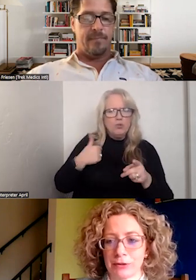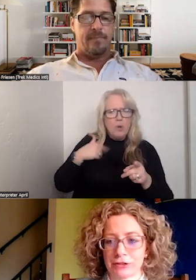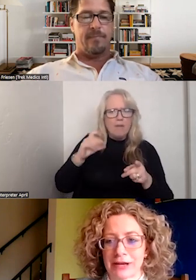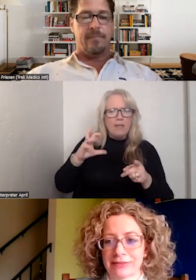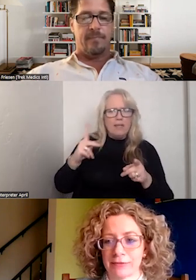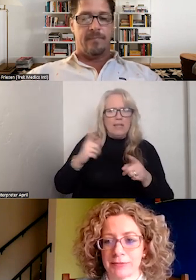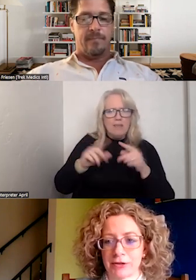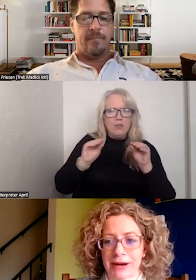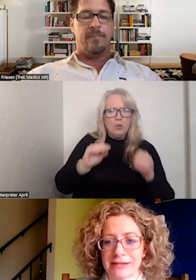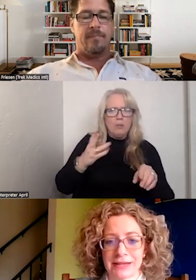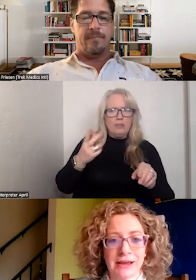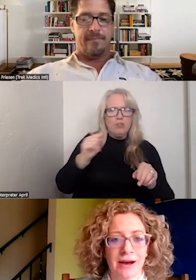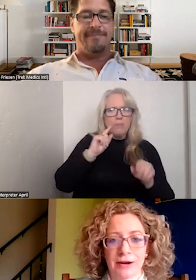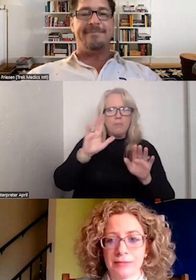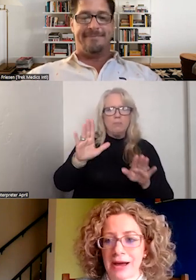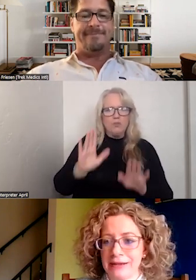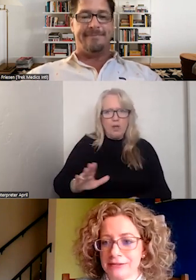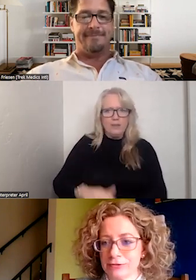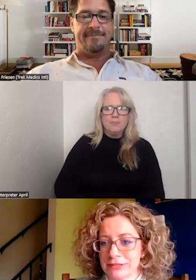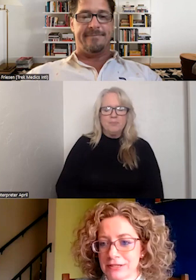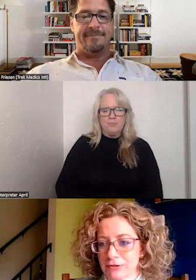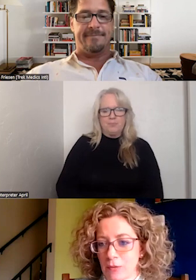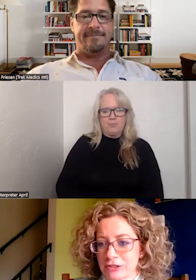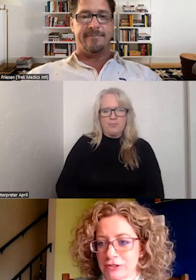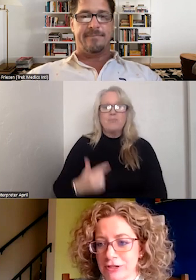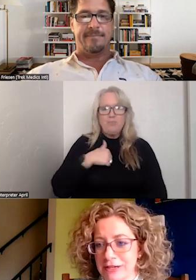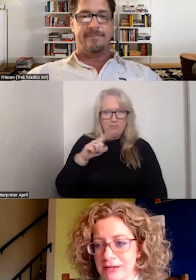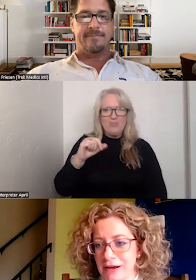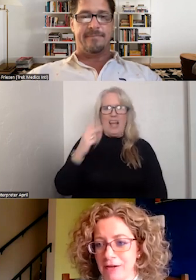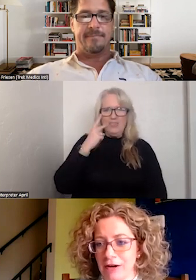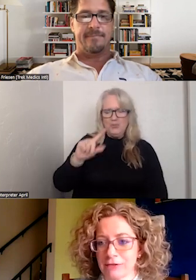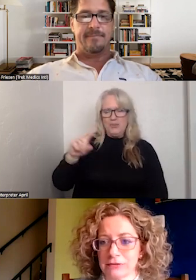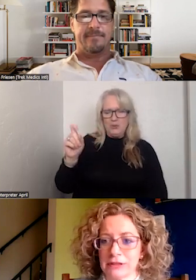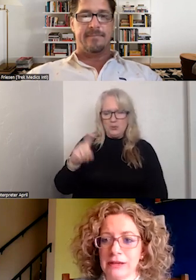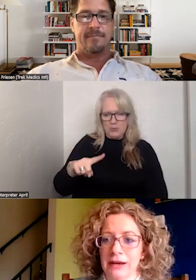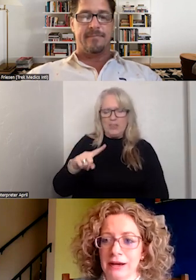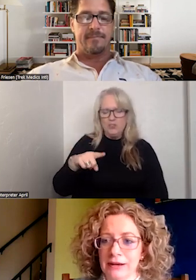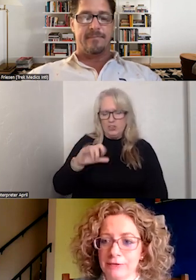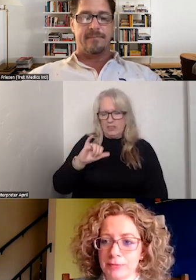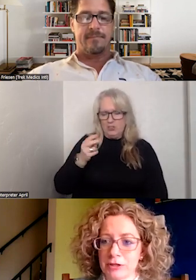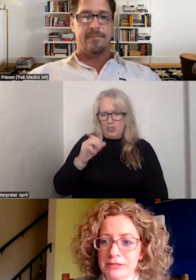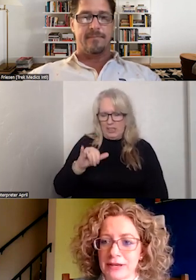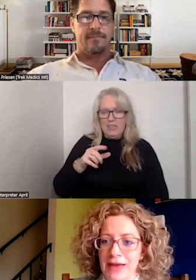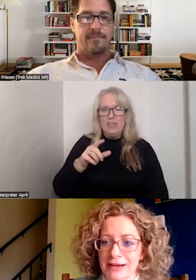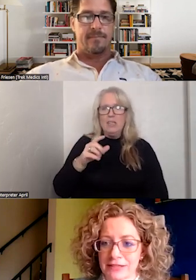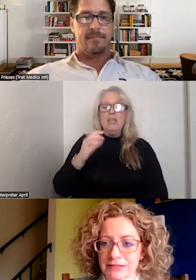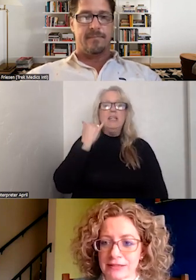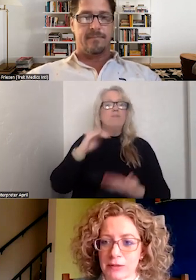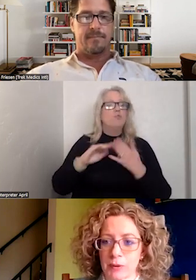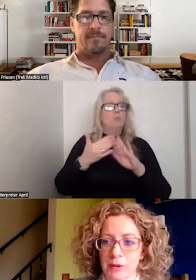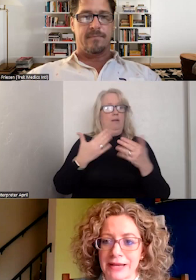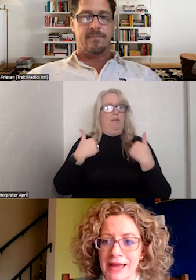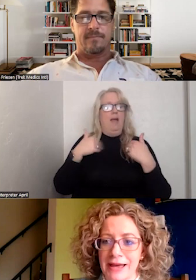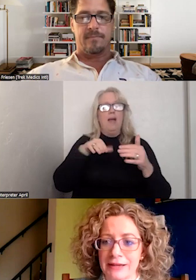link you could put in the chat, that would be great. I do see your question, Jenny Harville. If communities have access